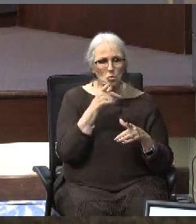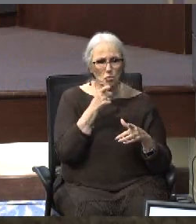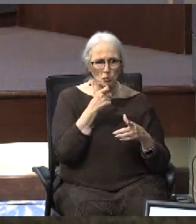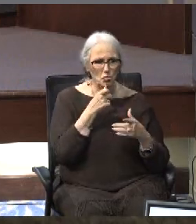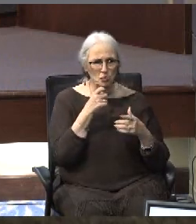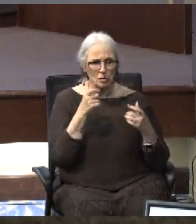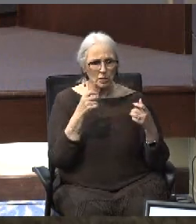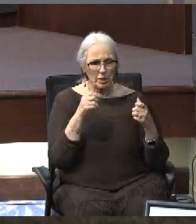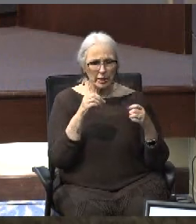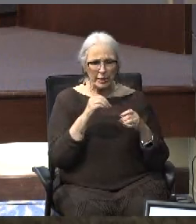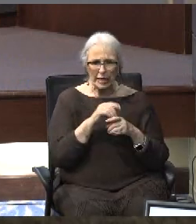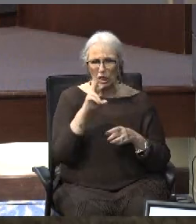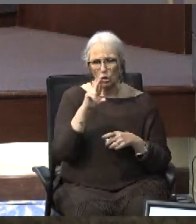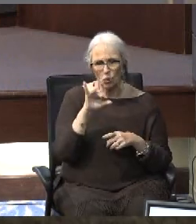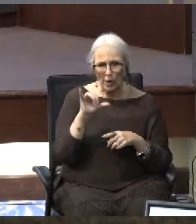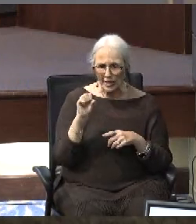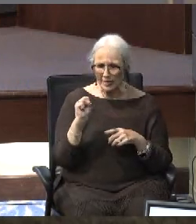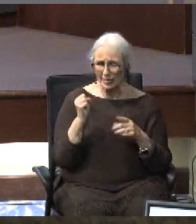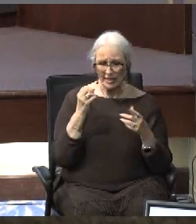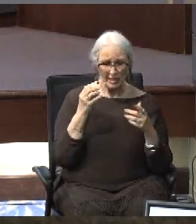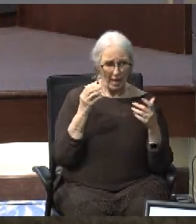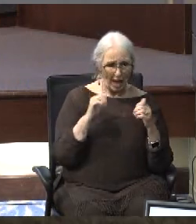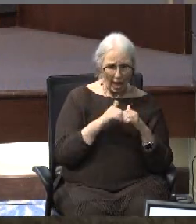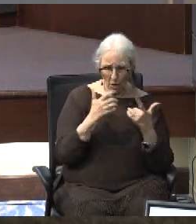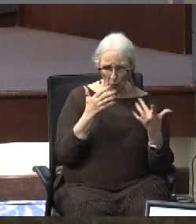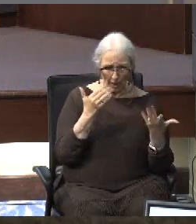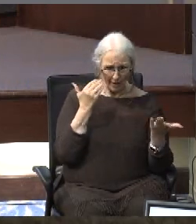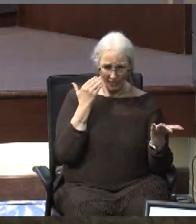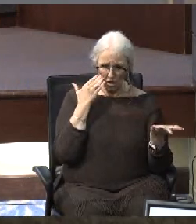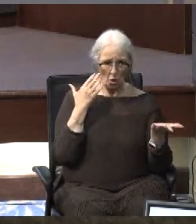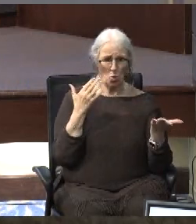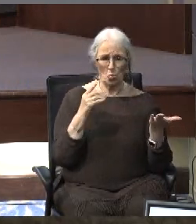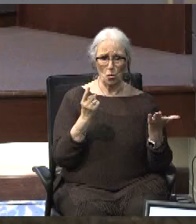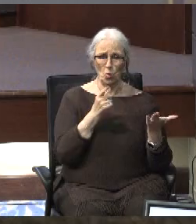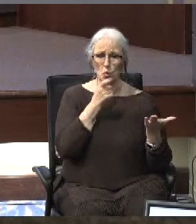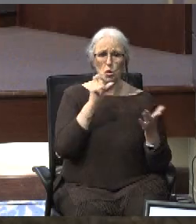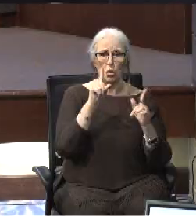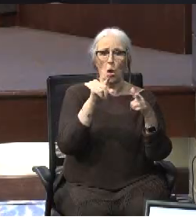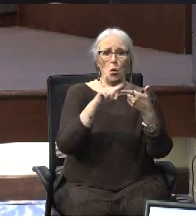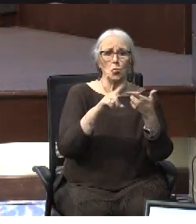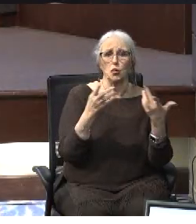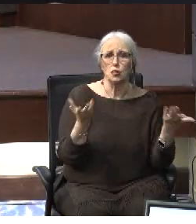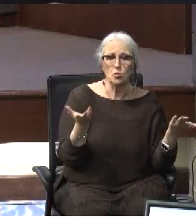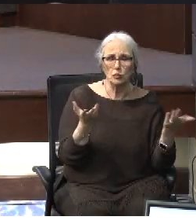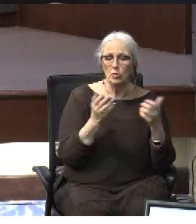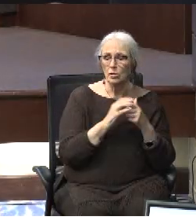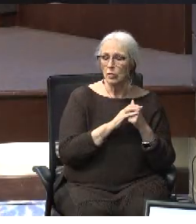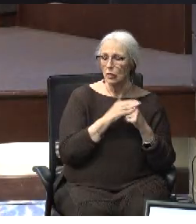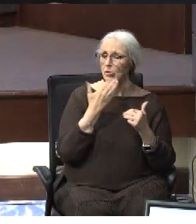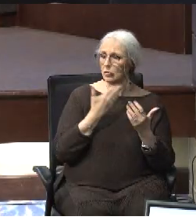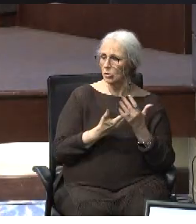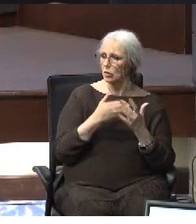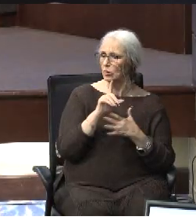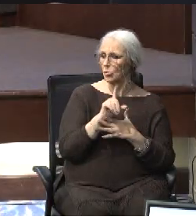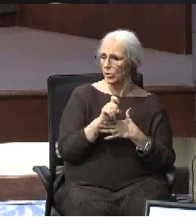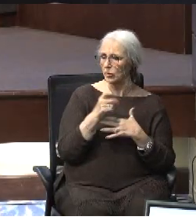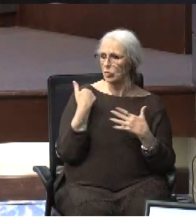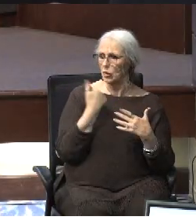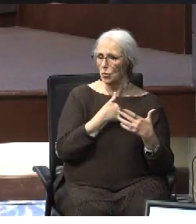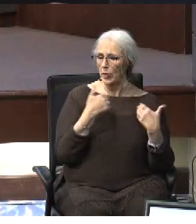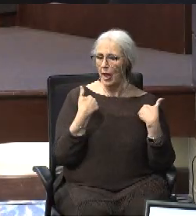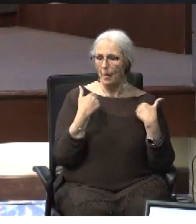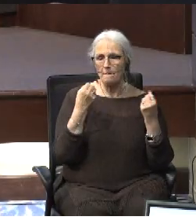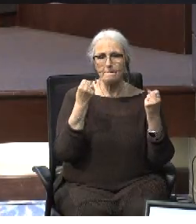know if I wasn't in crisis, but then how would I even know where to turn to? Yeah, that's a good question. We have